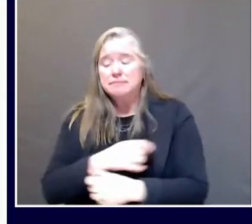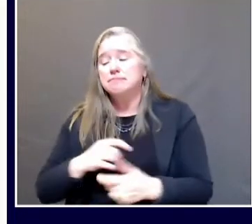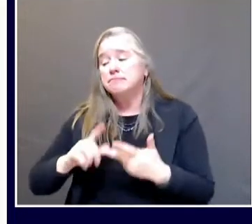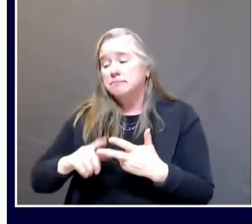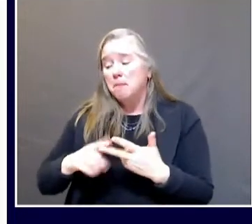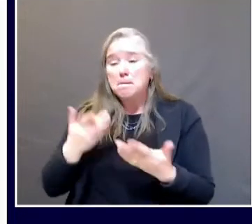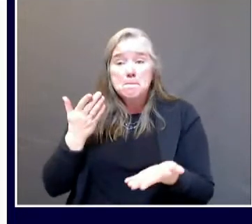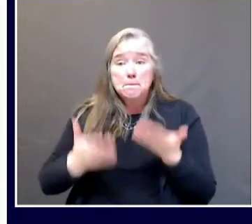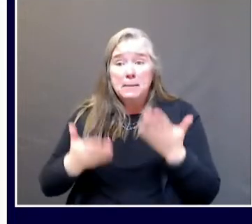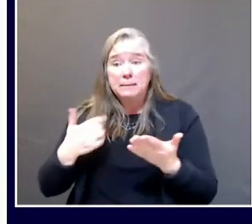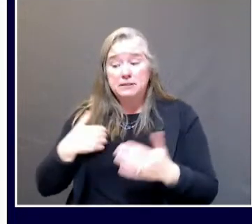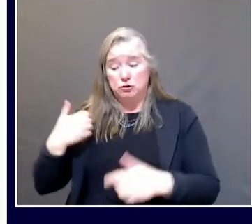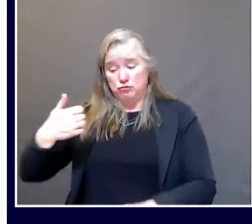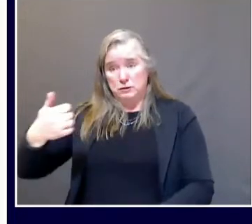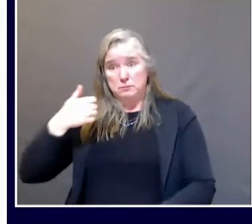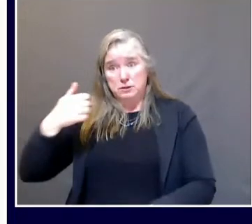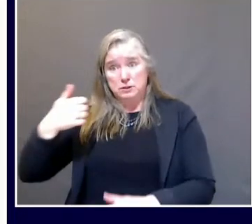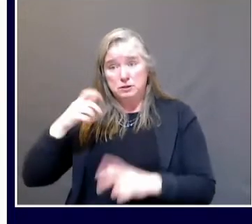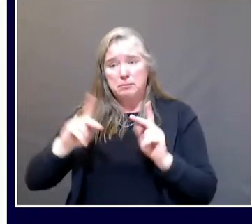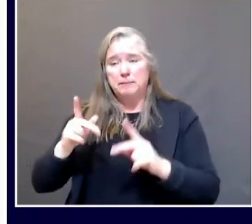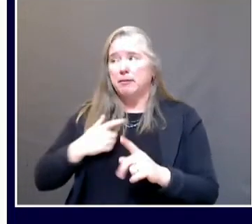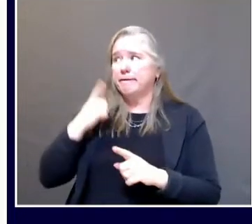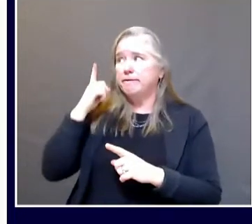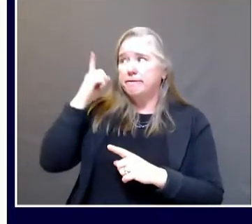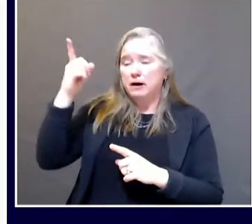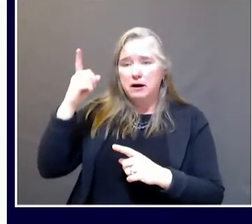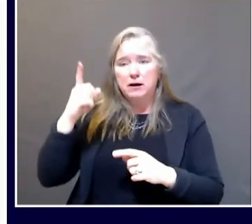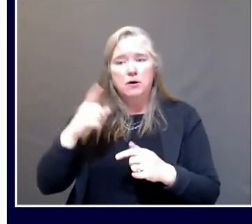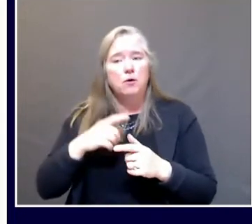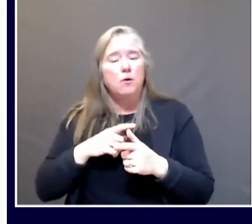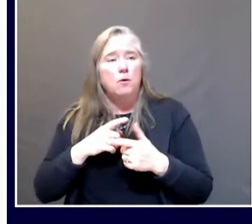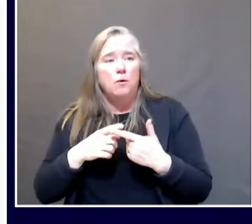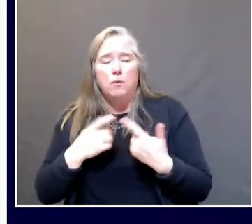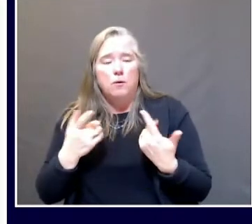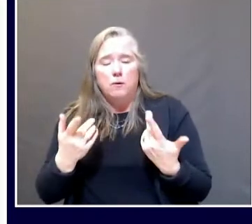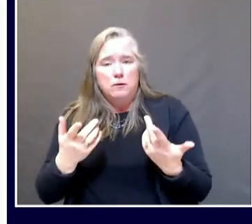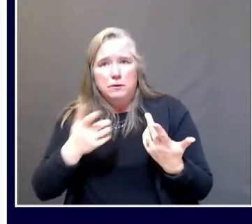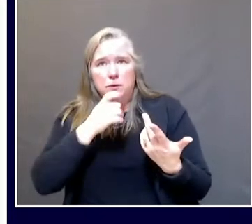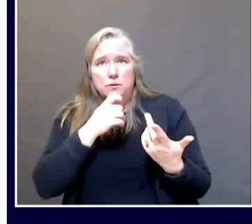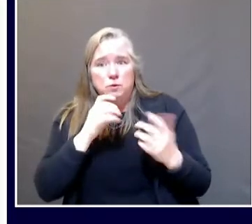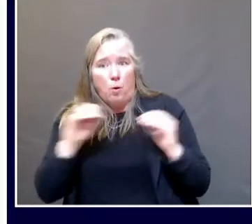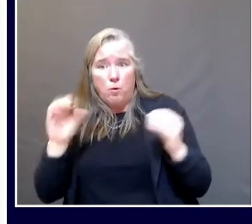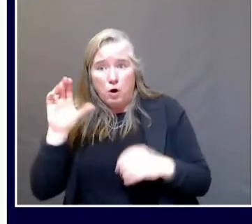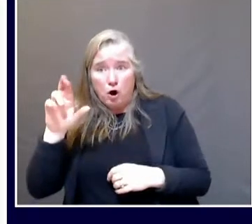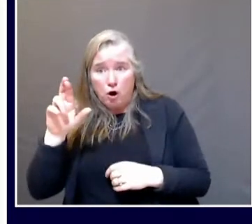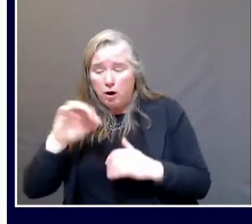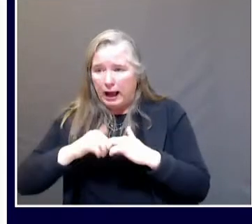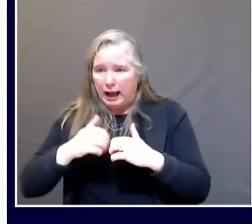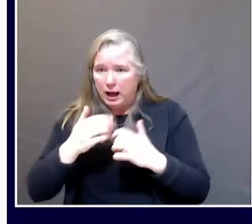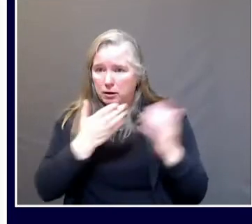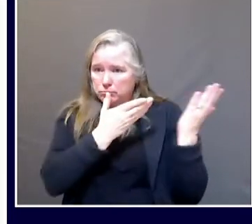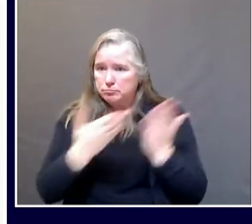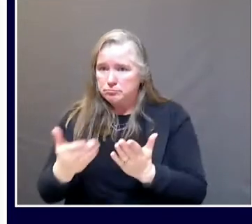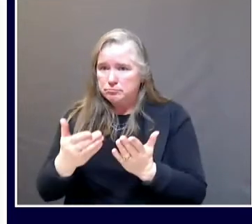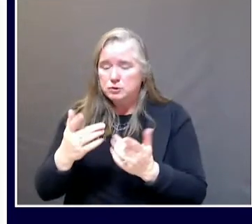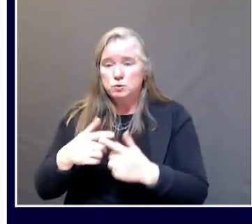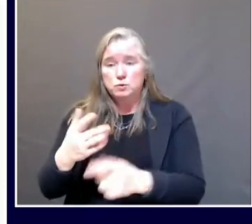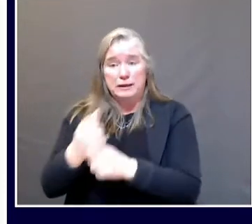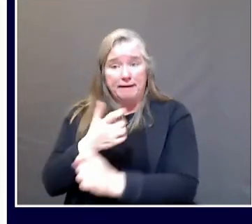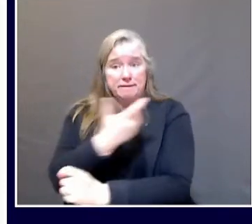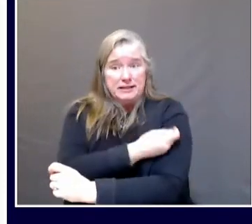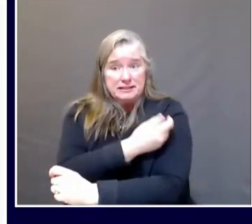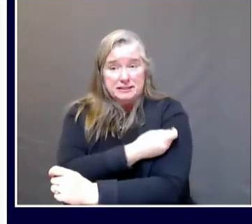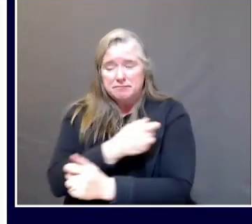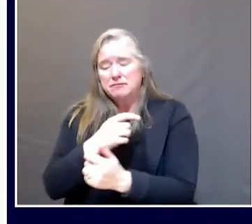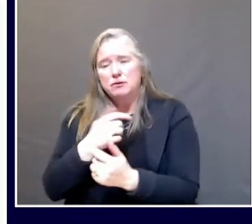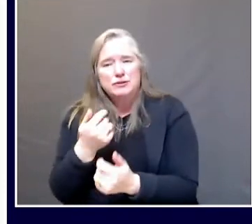be living near a facility that is doing vaccination. So for the vaccination side, I can let Dr. Shah add more examples, Yep. but I